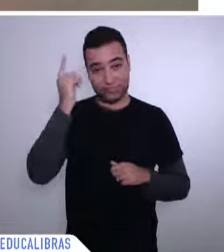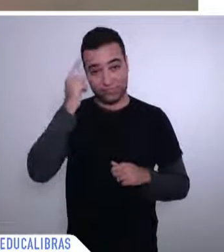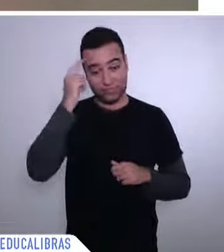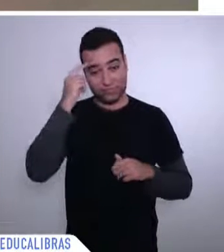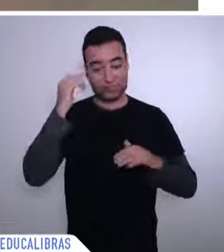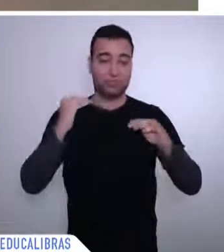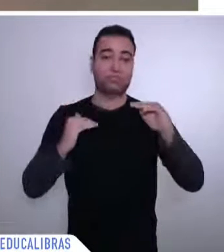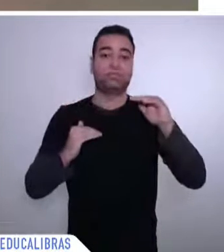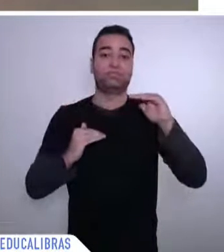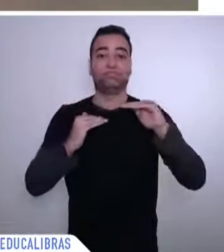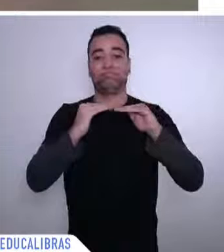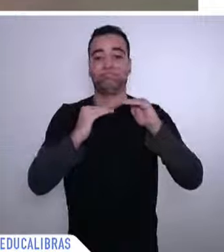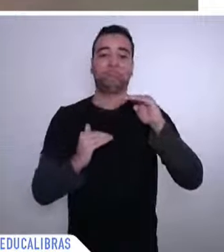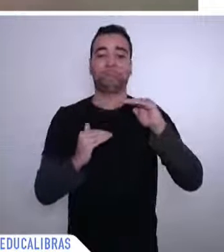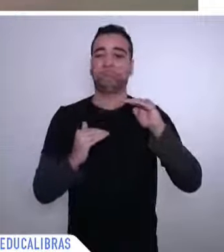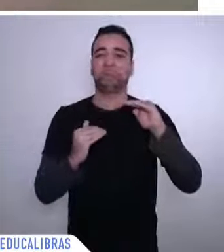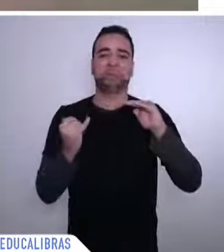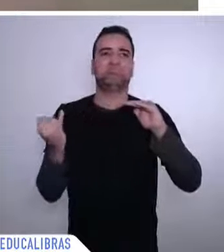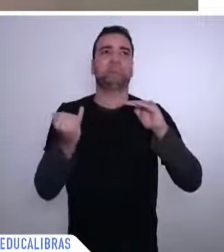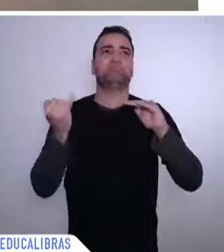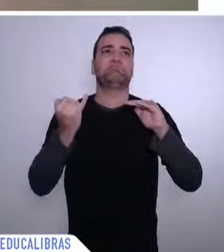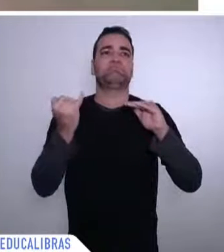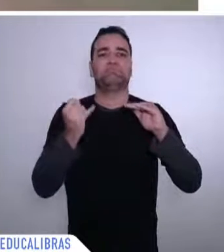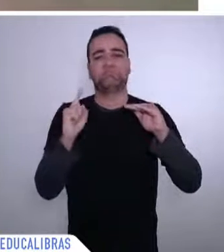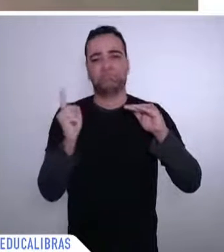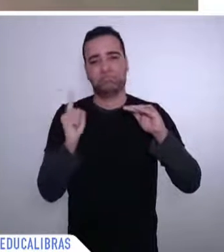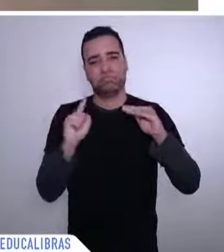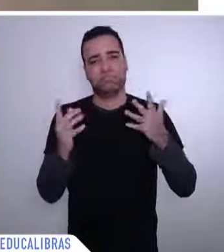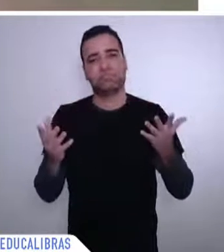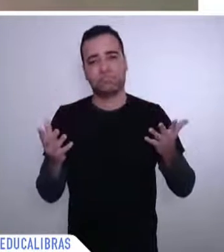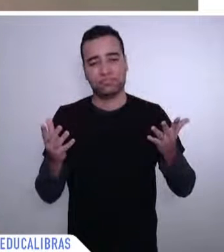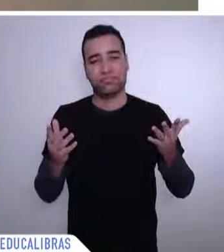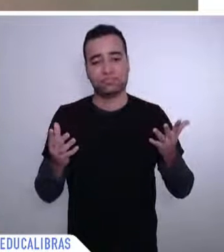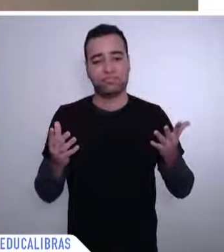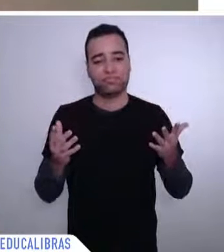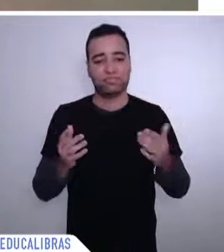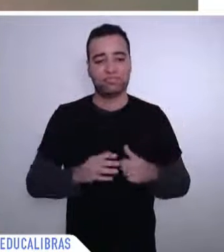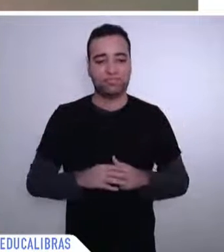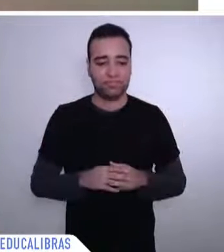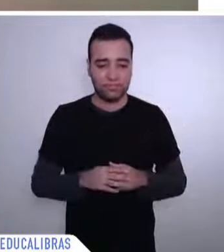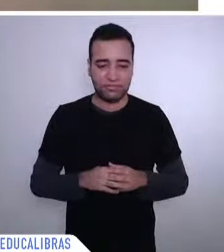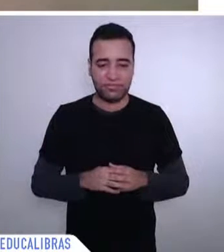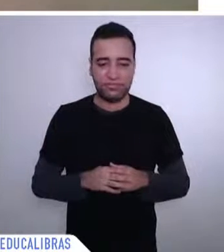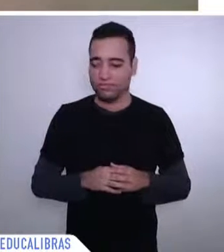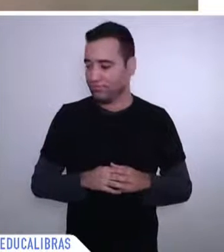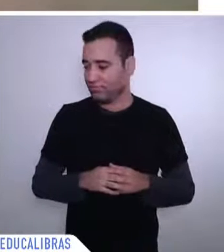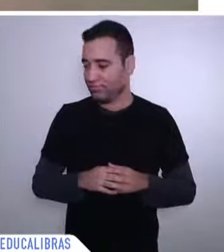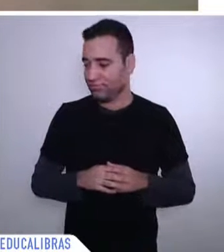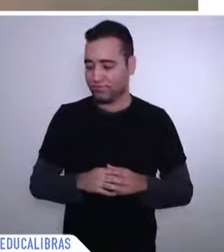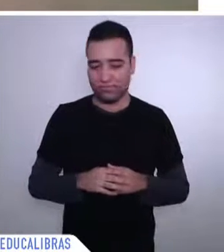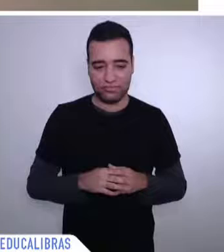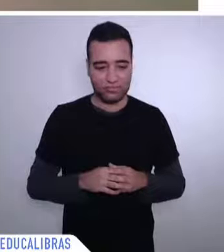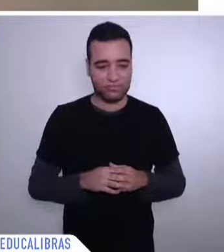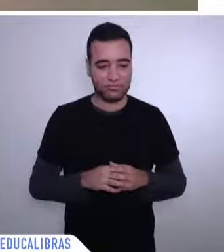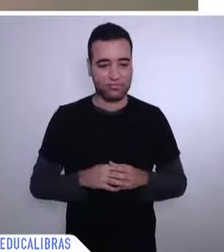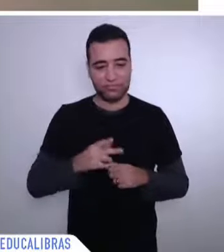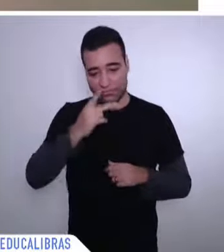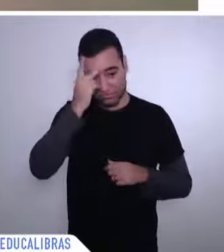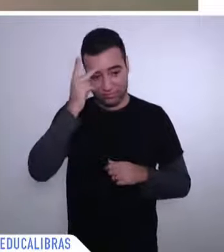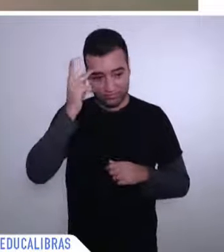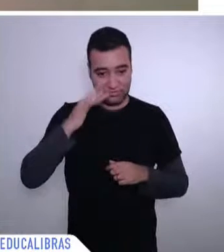at the bottom of the income distribution can move upwards. If that is the case, maybe inequality